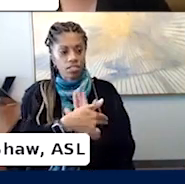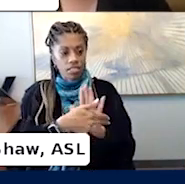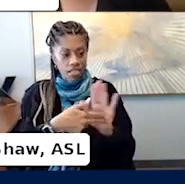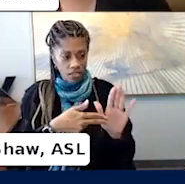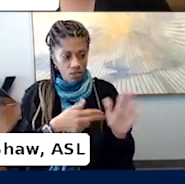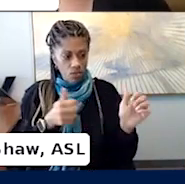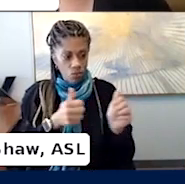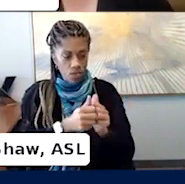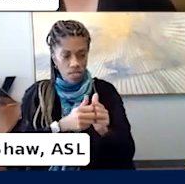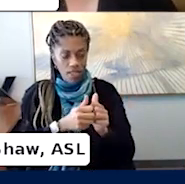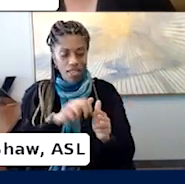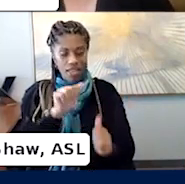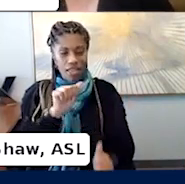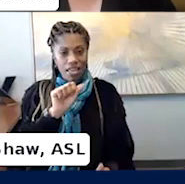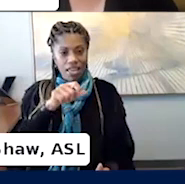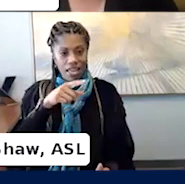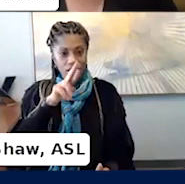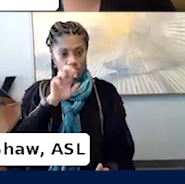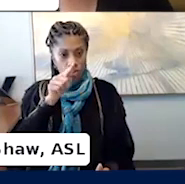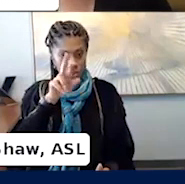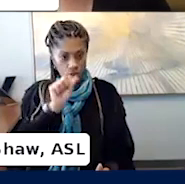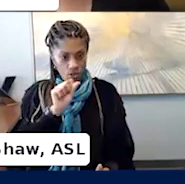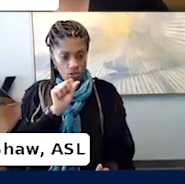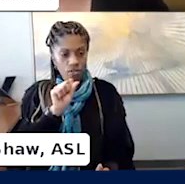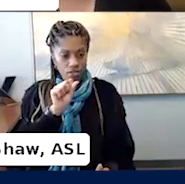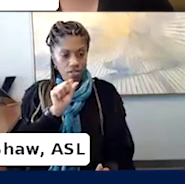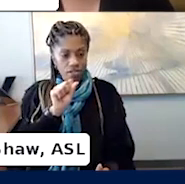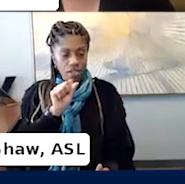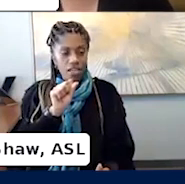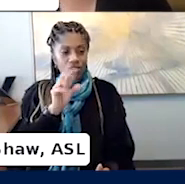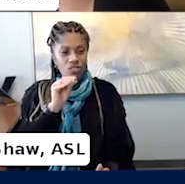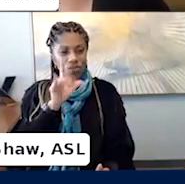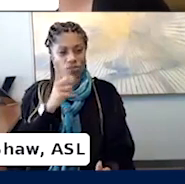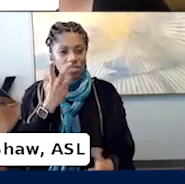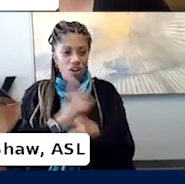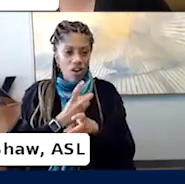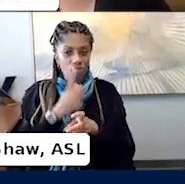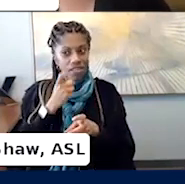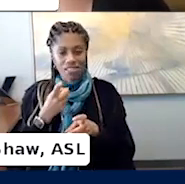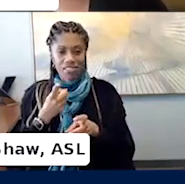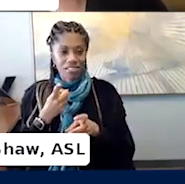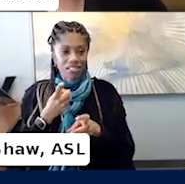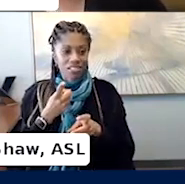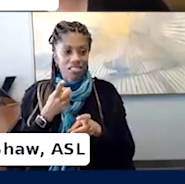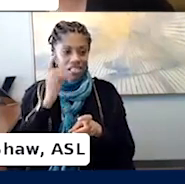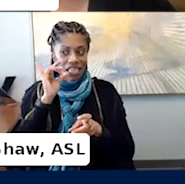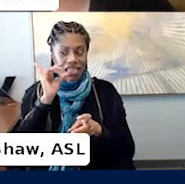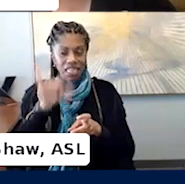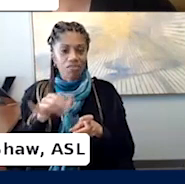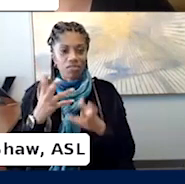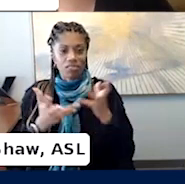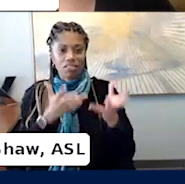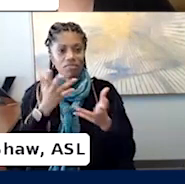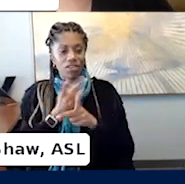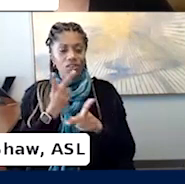social cues, and he also could have obsessions. And back then, when they recorded this conversation, that was animals. So let's just